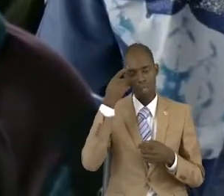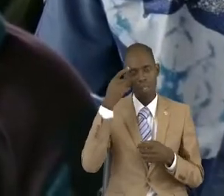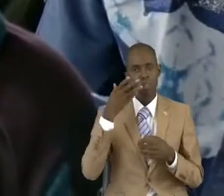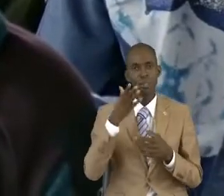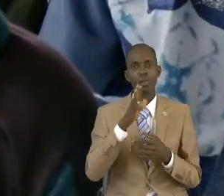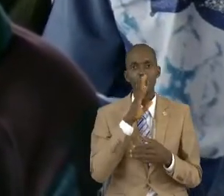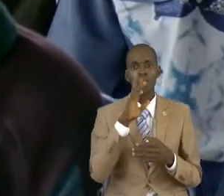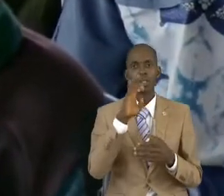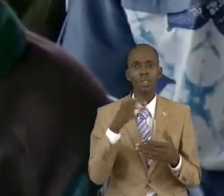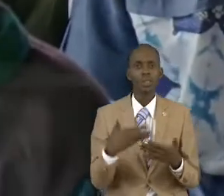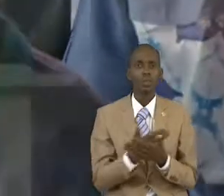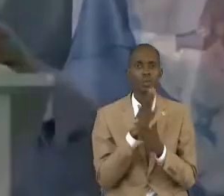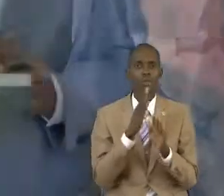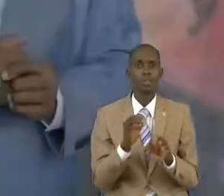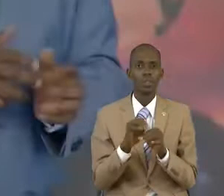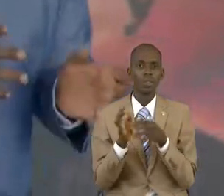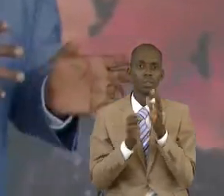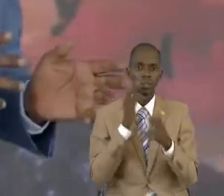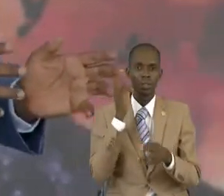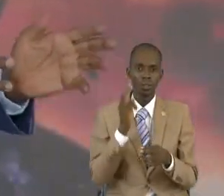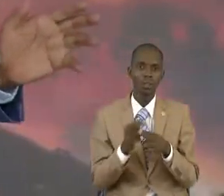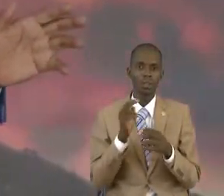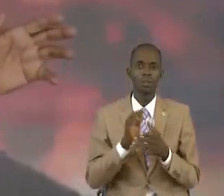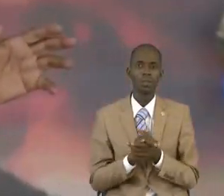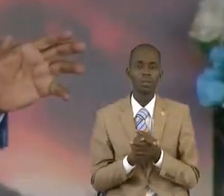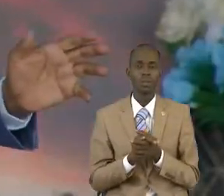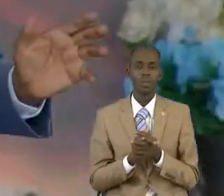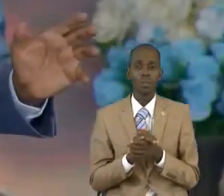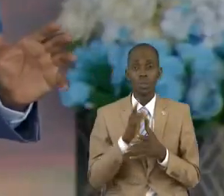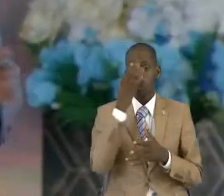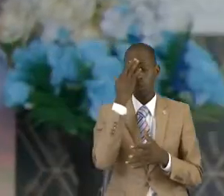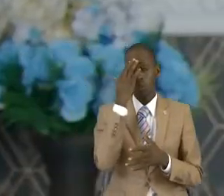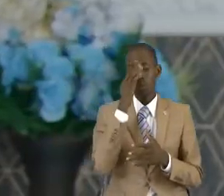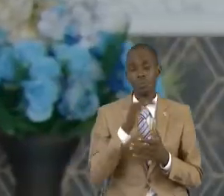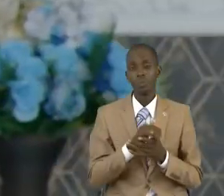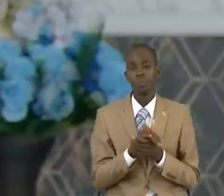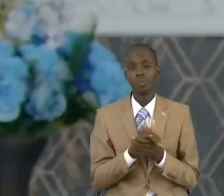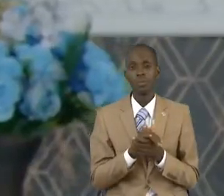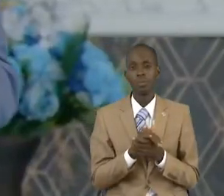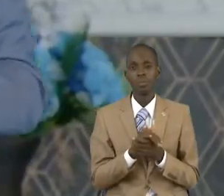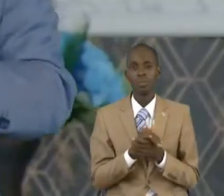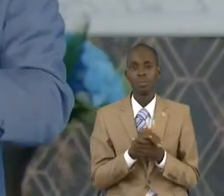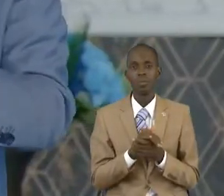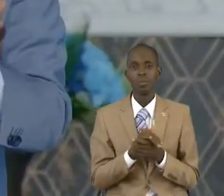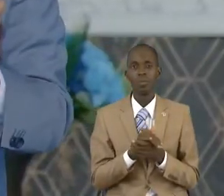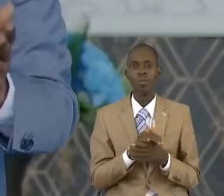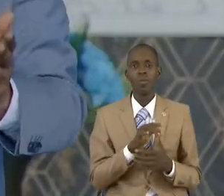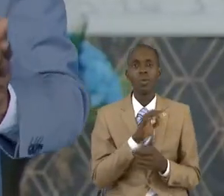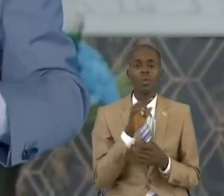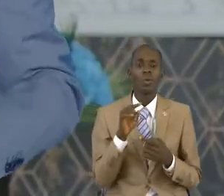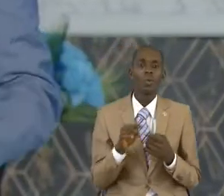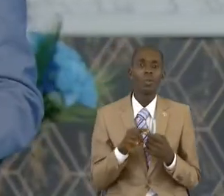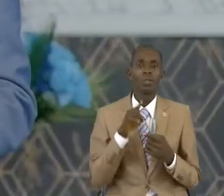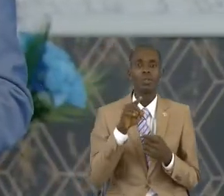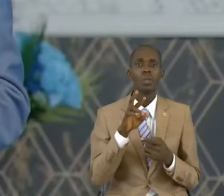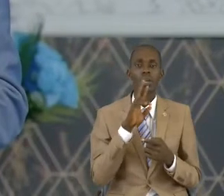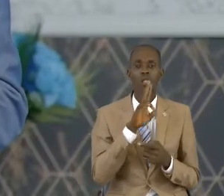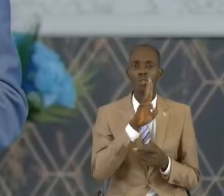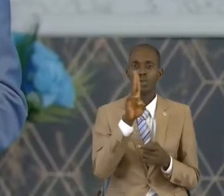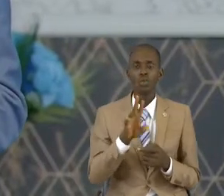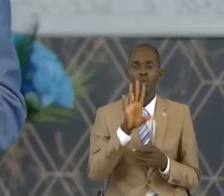name. You know, when you've been using that car for some